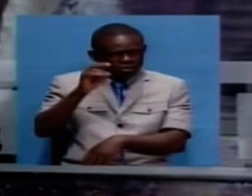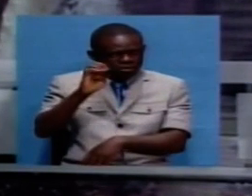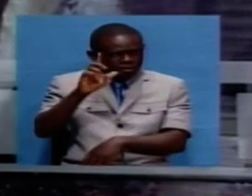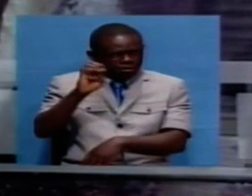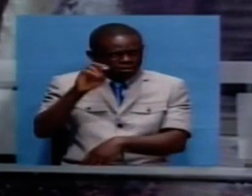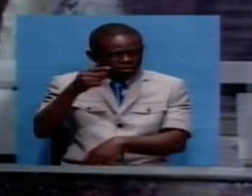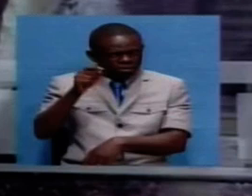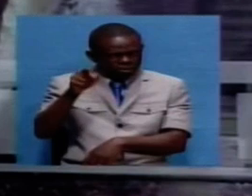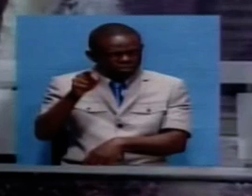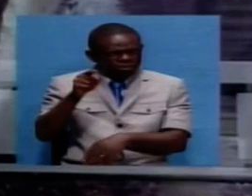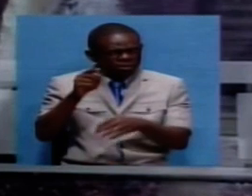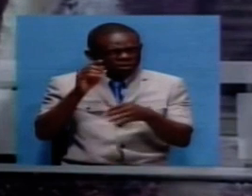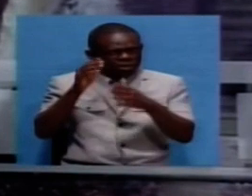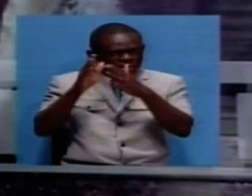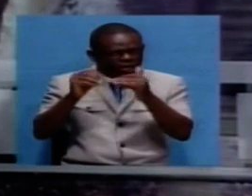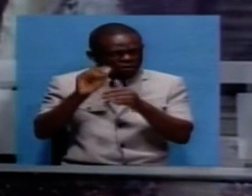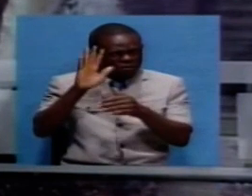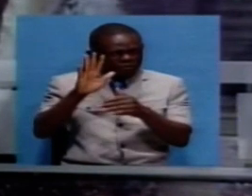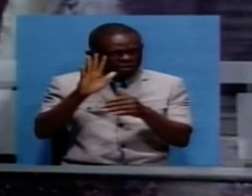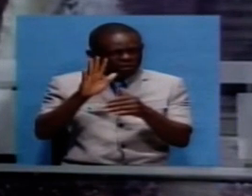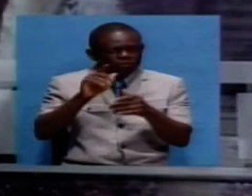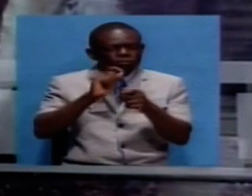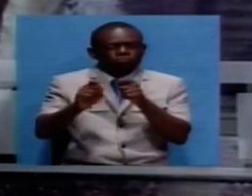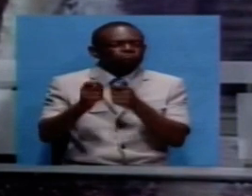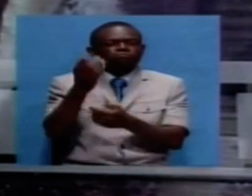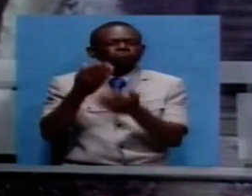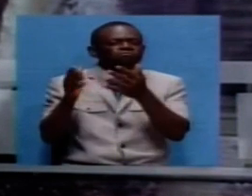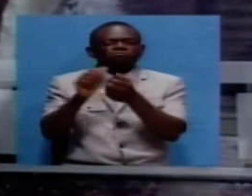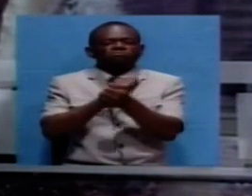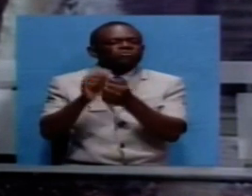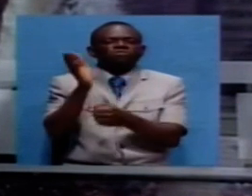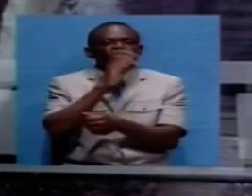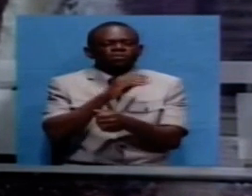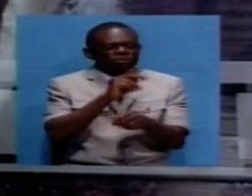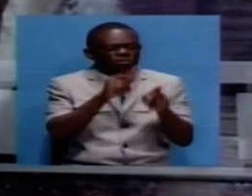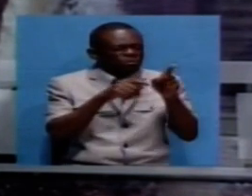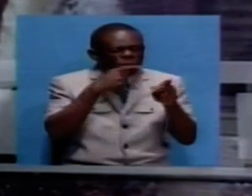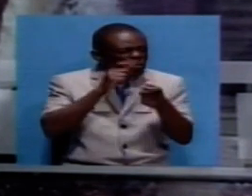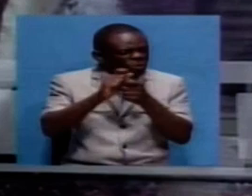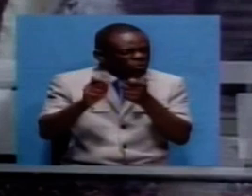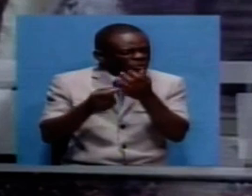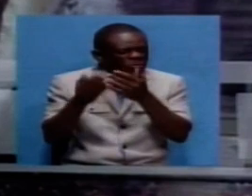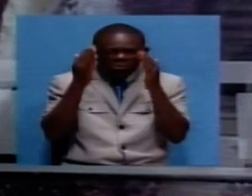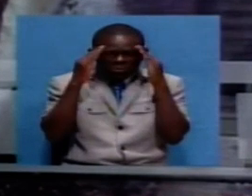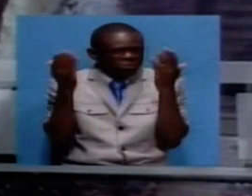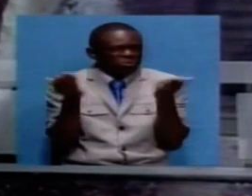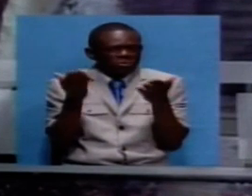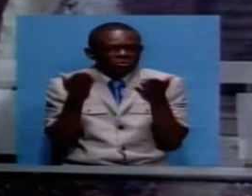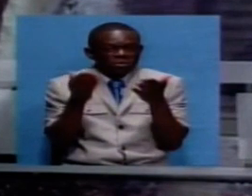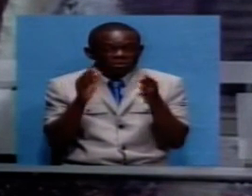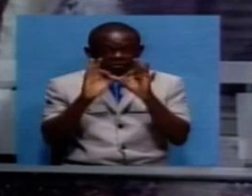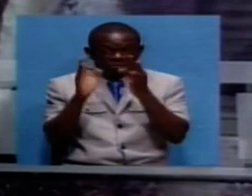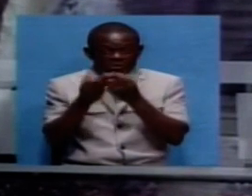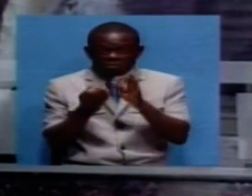incident, which occurred around 23 hours last night, has destroyed goods and left 5 families homeless. And in Chelenge